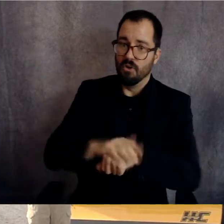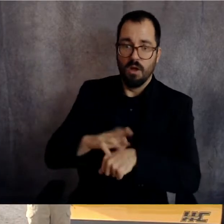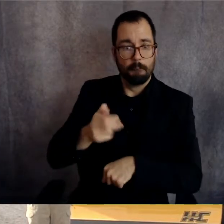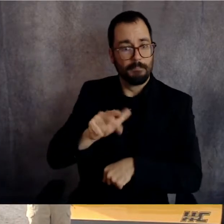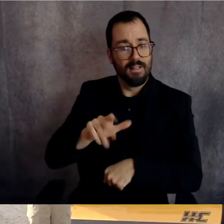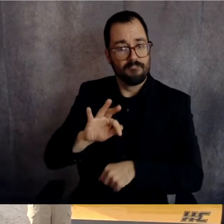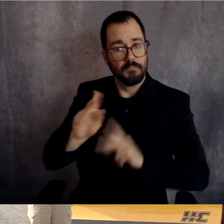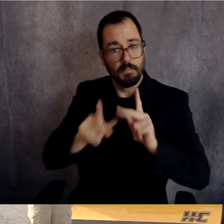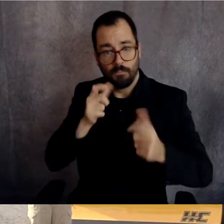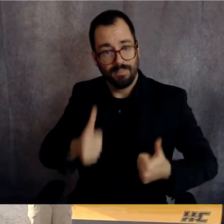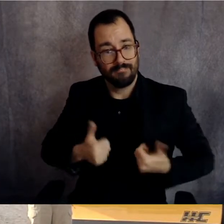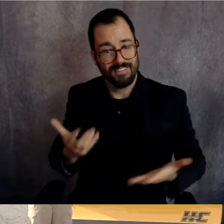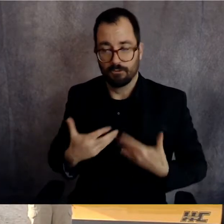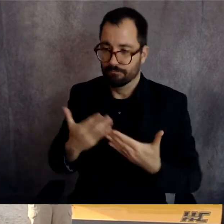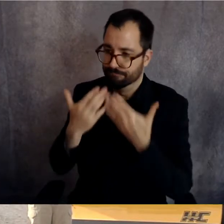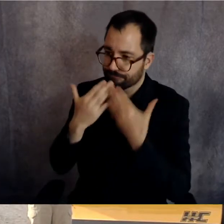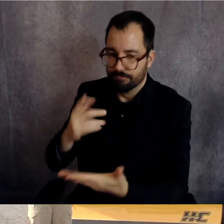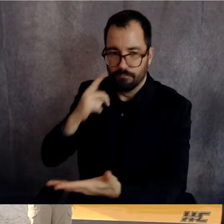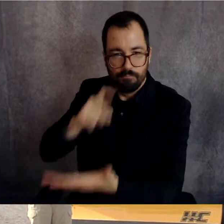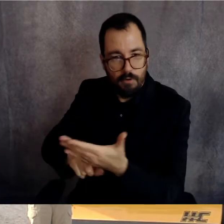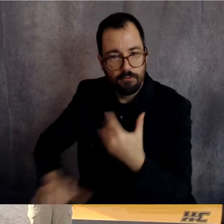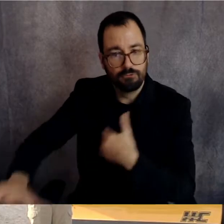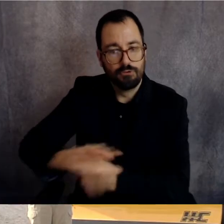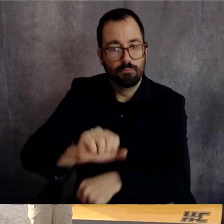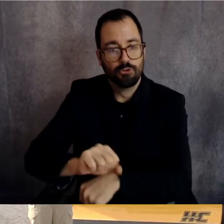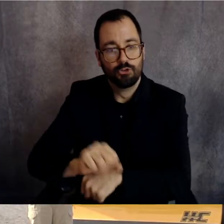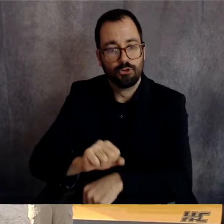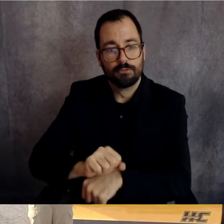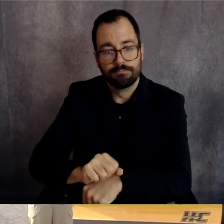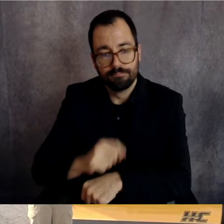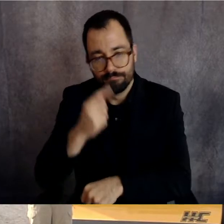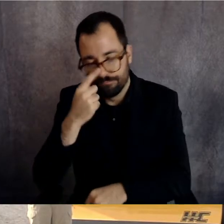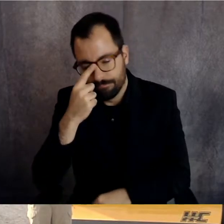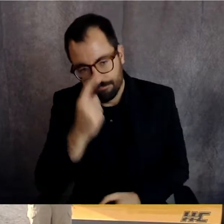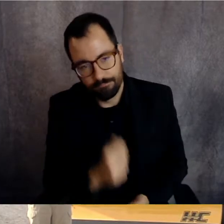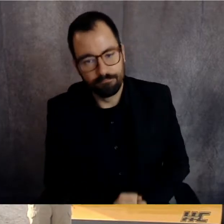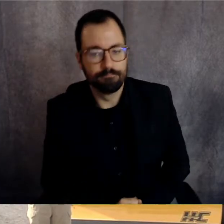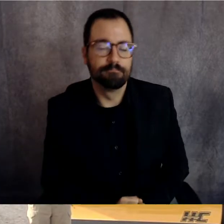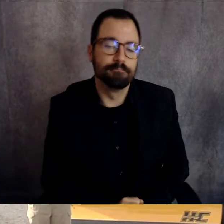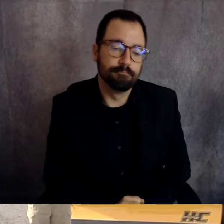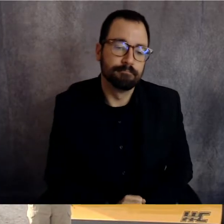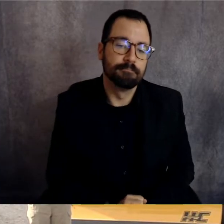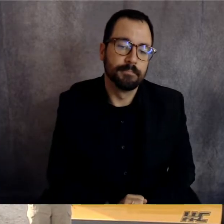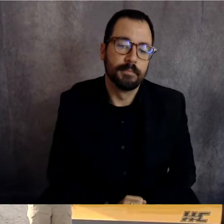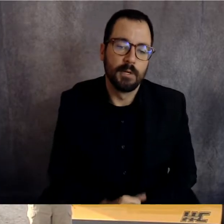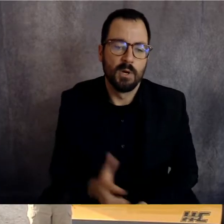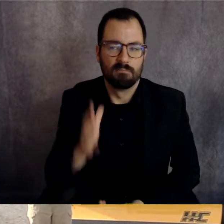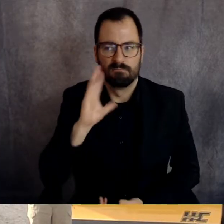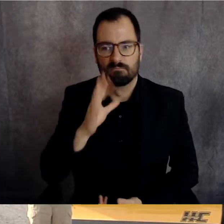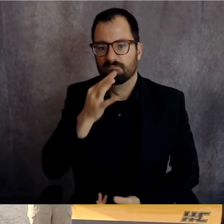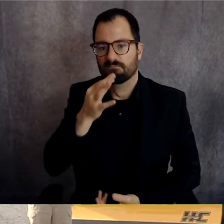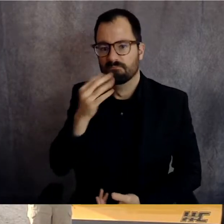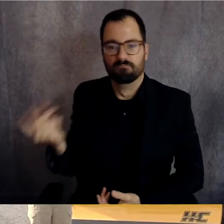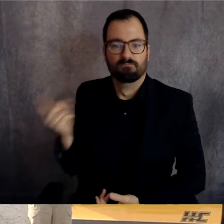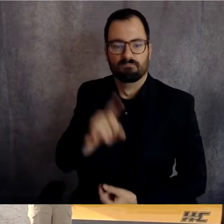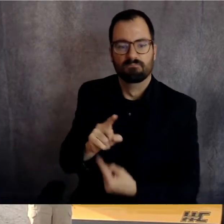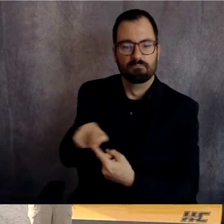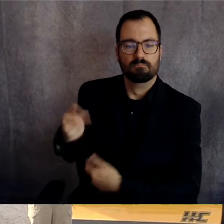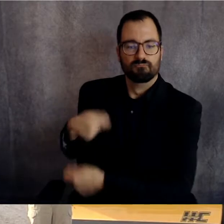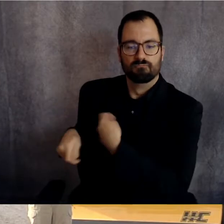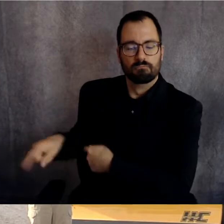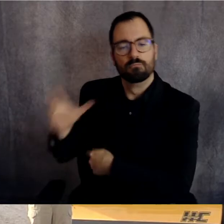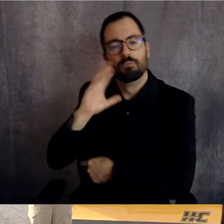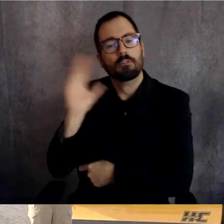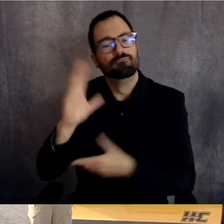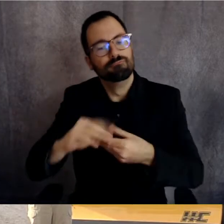I want to thank Chris Osgood, and we're going to hear from, as Chris mentioned, Sheila Dillon's going to be here talking in a few minutes, and we're going to have some